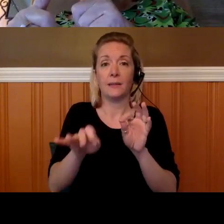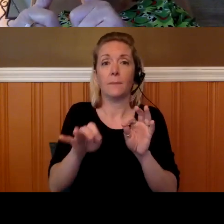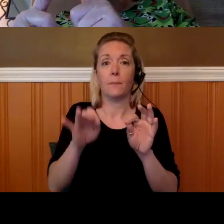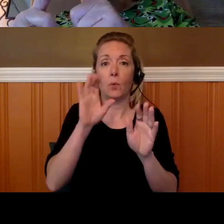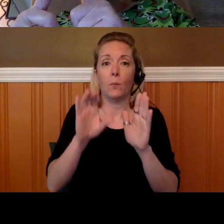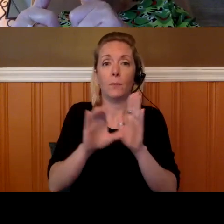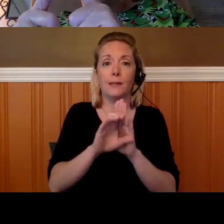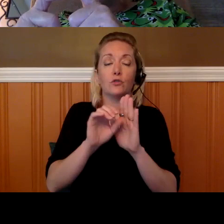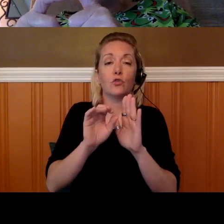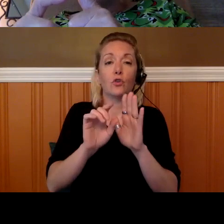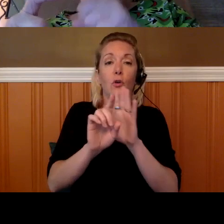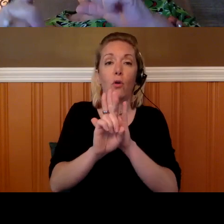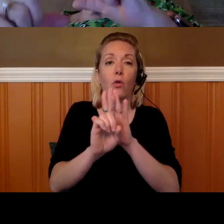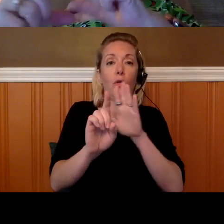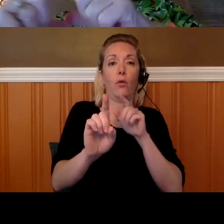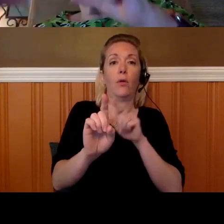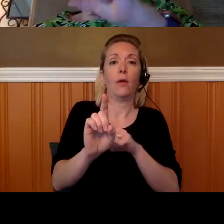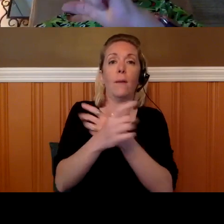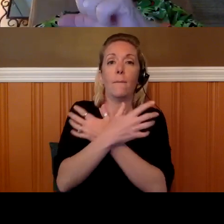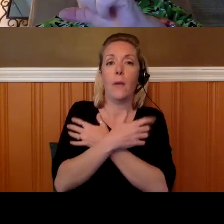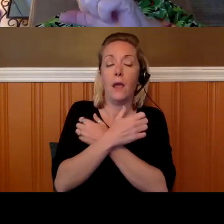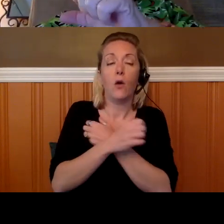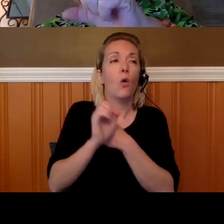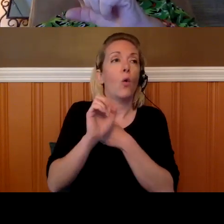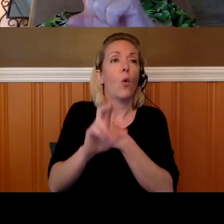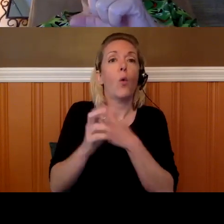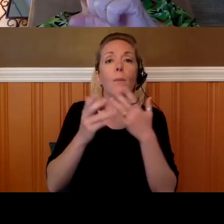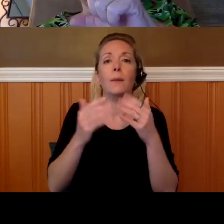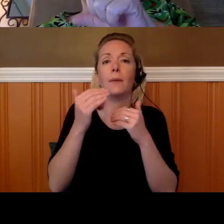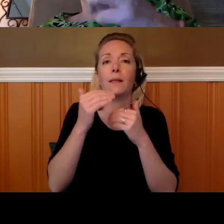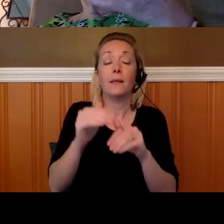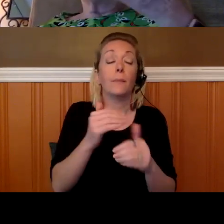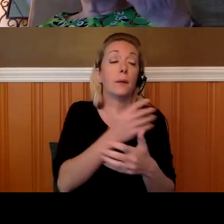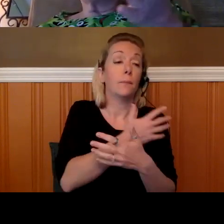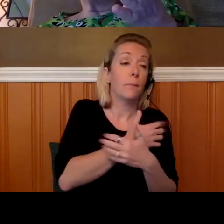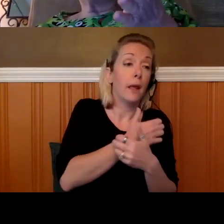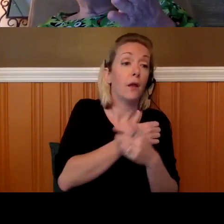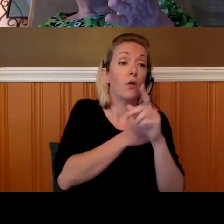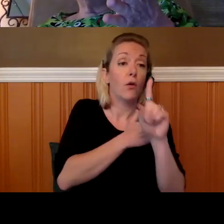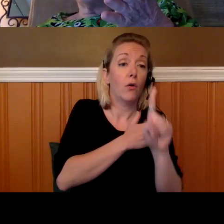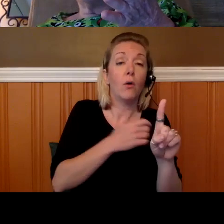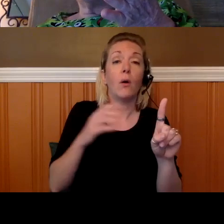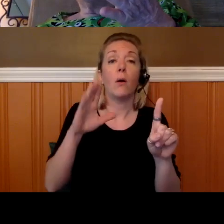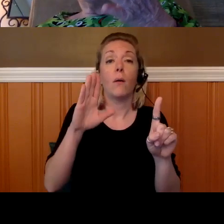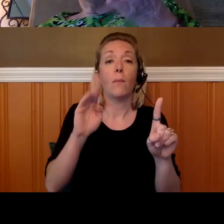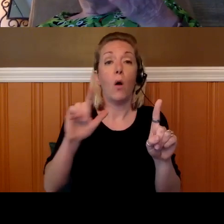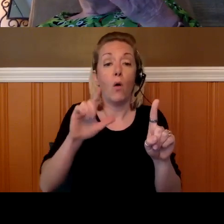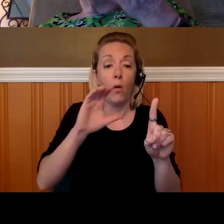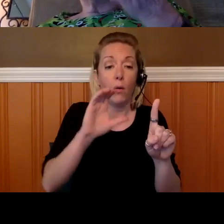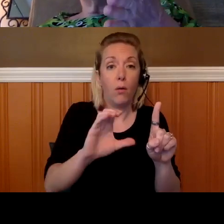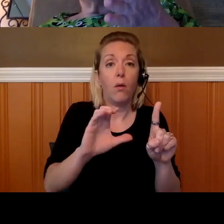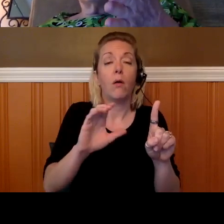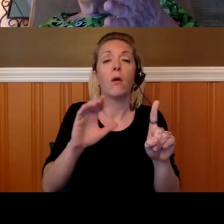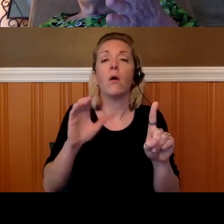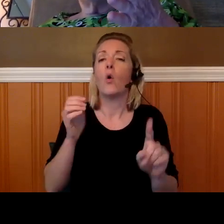So I would have like corduroy and a ball and a something else. What did the little girl want to